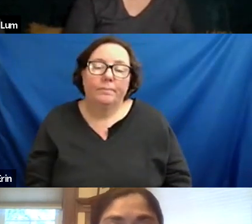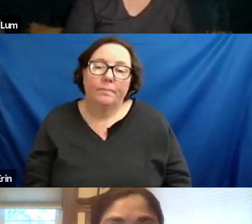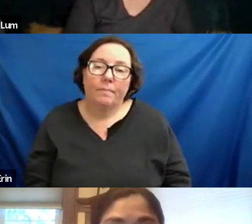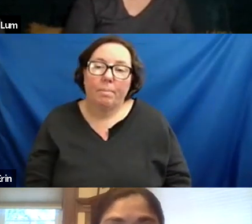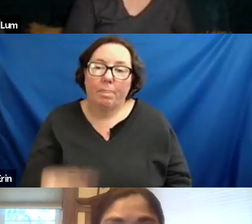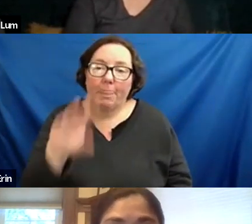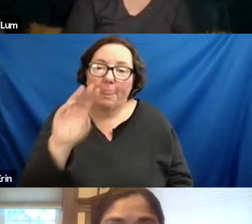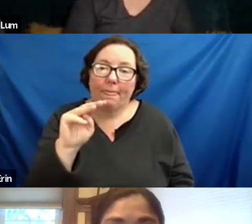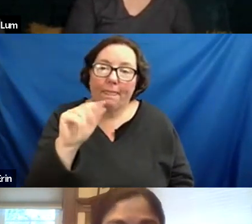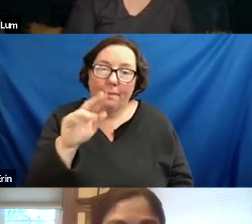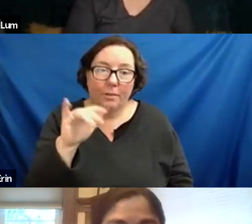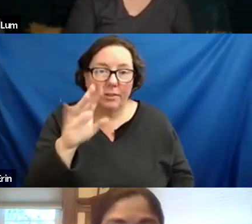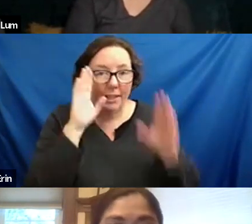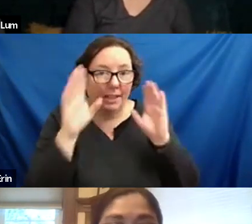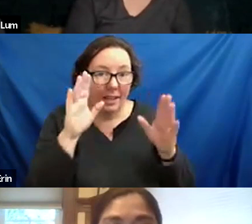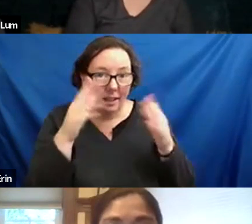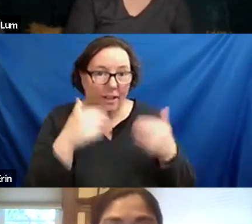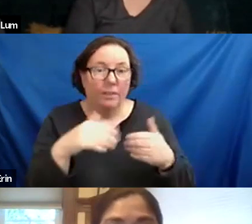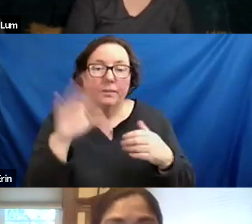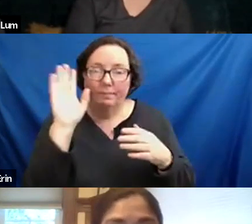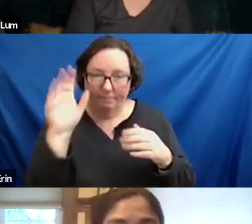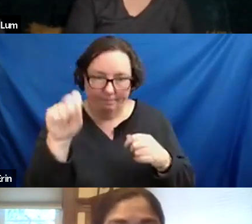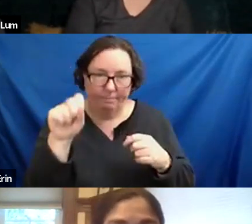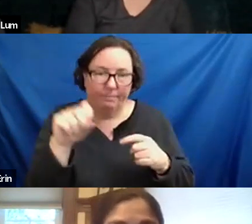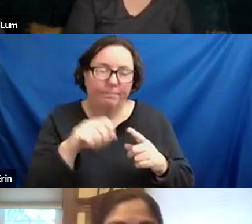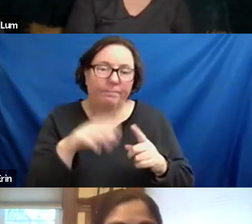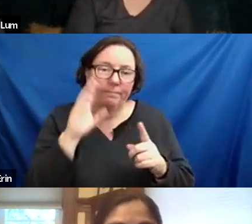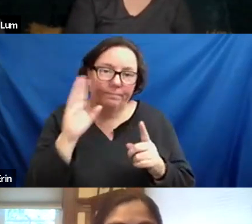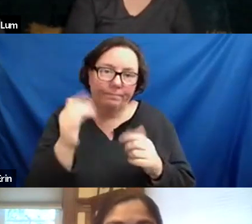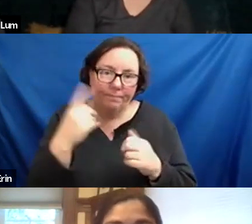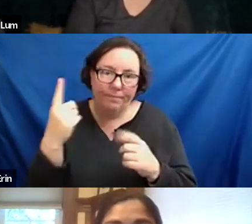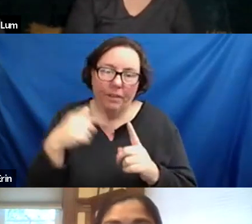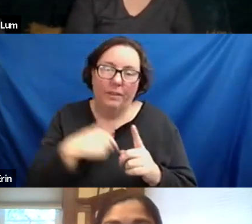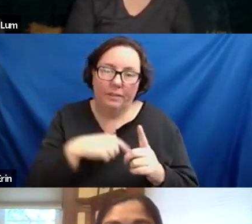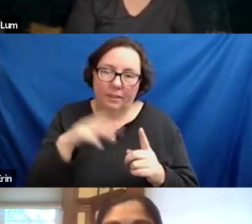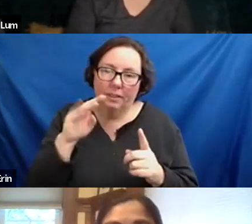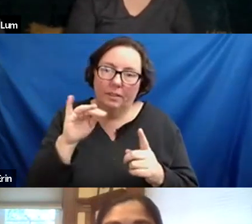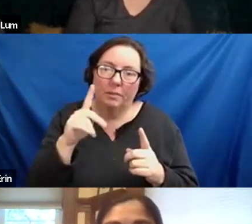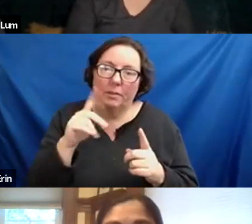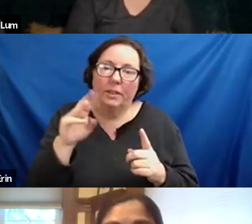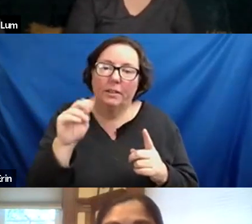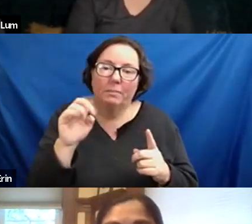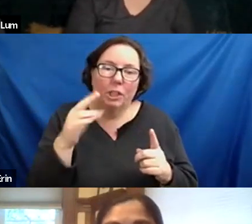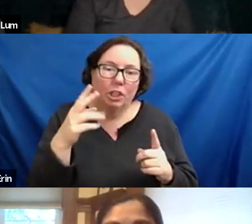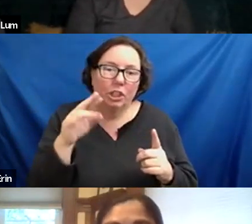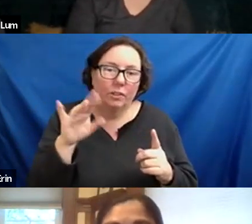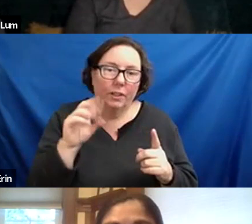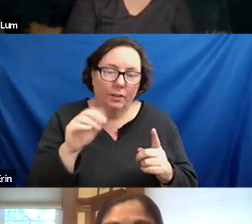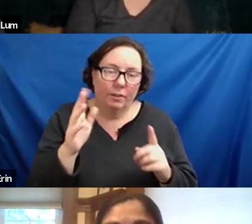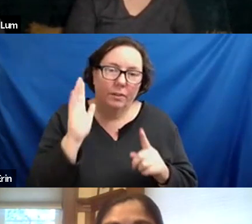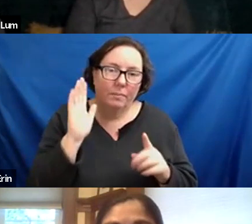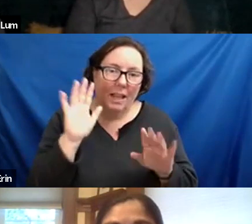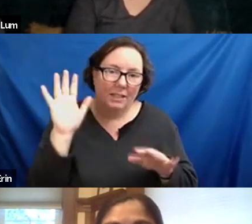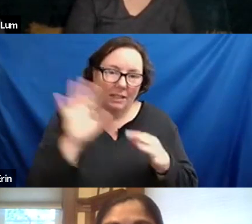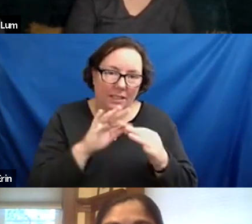Marie? Oh, yes. Hello. Hello. Hello, everyone. My name is Marie Mercurio, and my past testimony